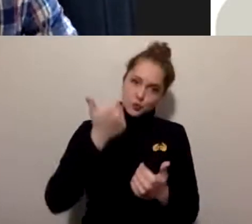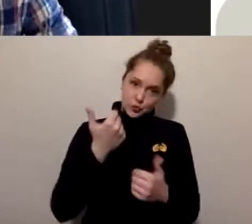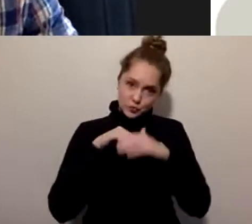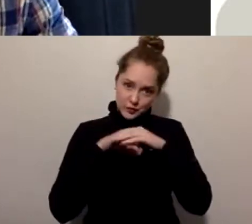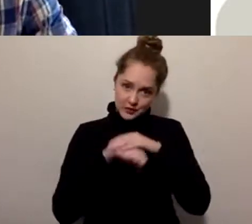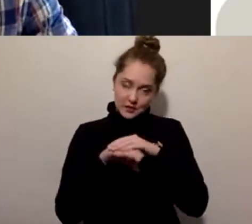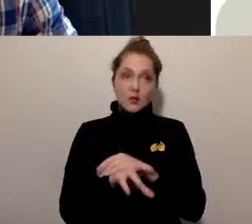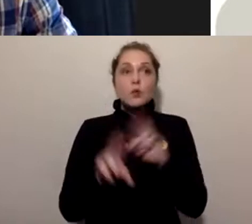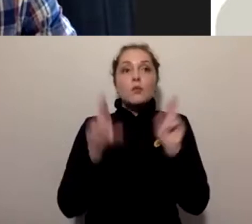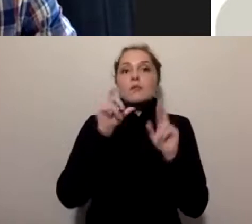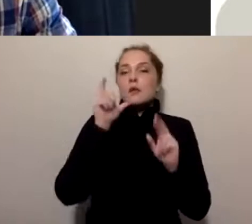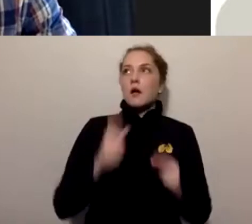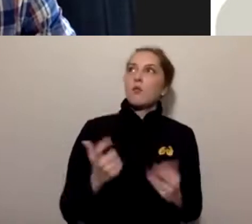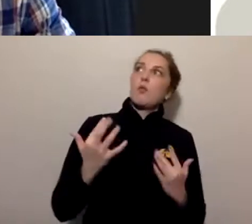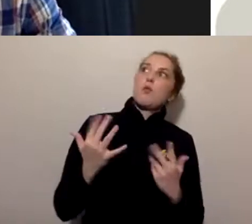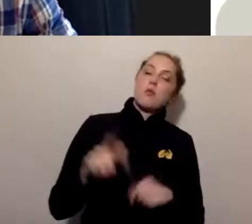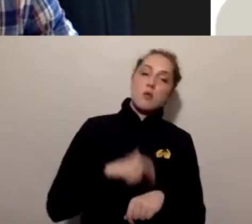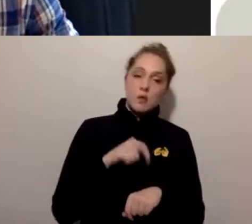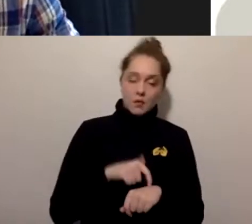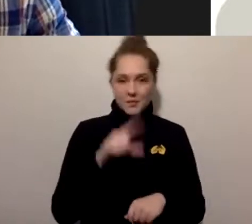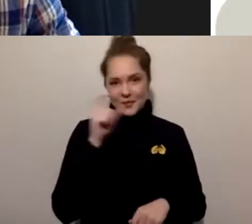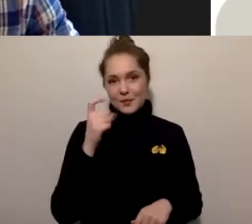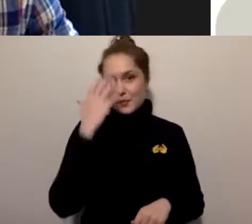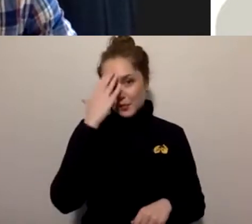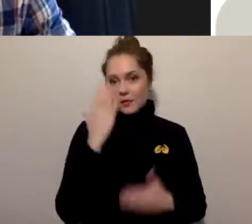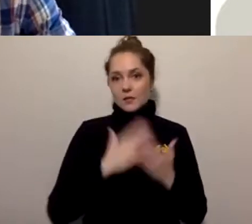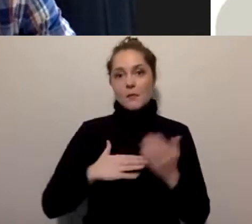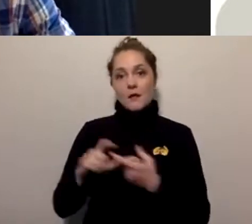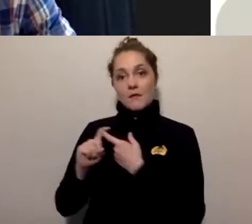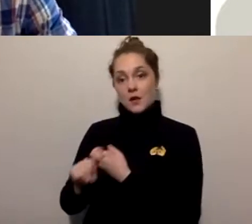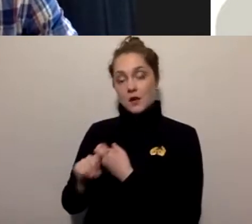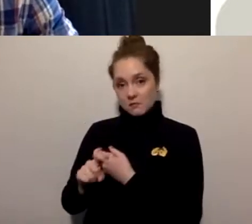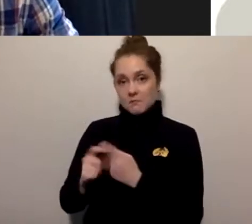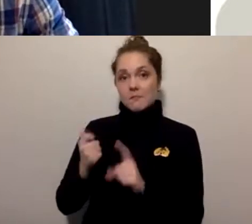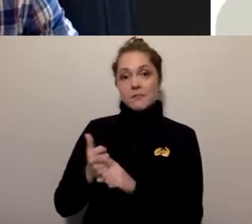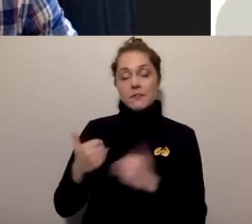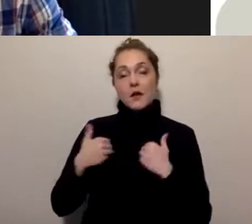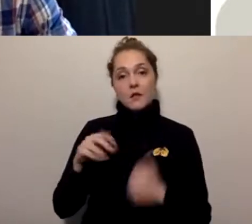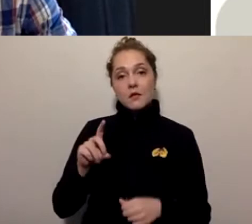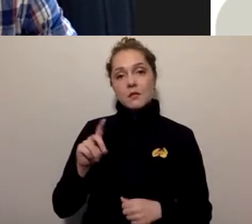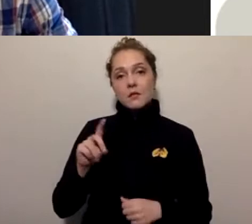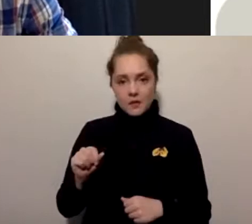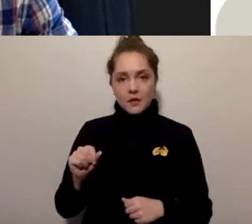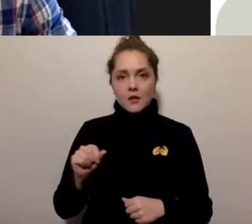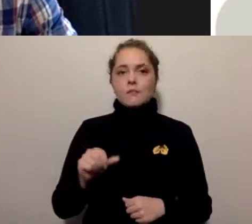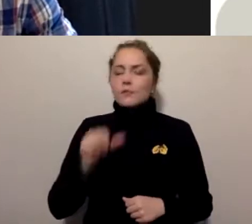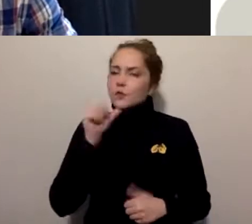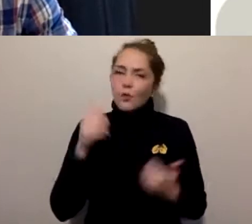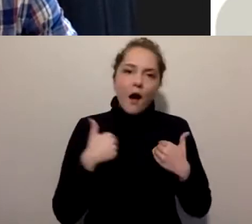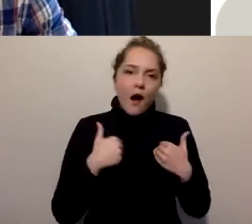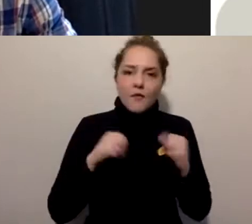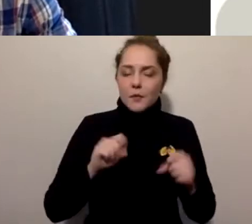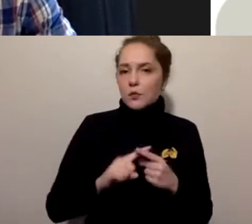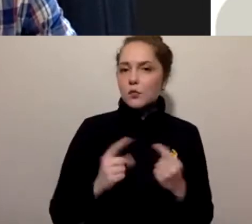hopefully don't have to wait very long. Because I know that some of my friends who do live with a disability don't have the ability to